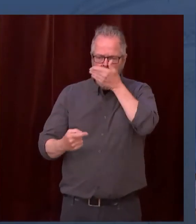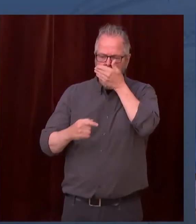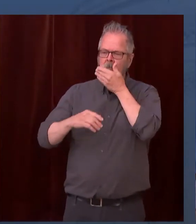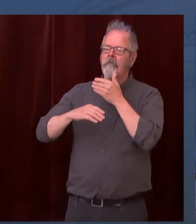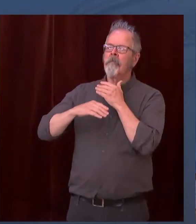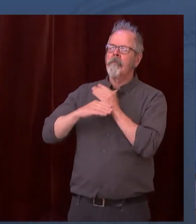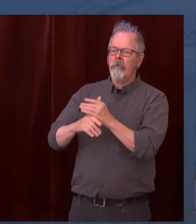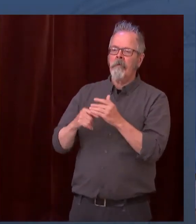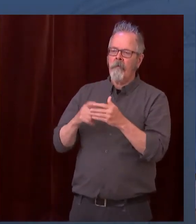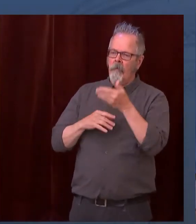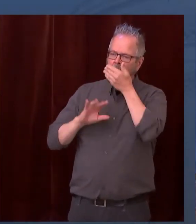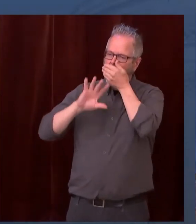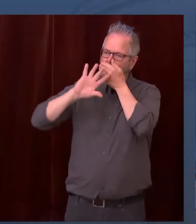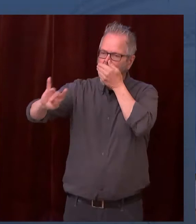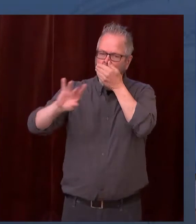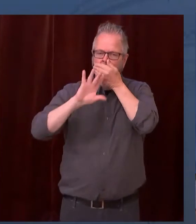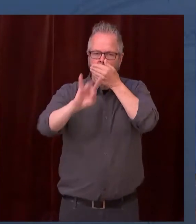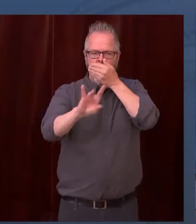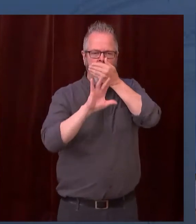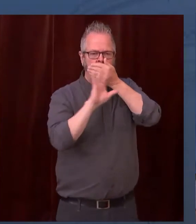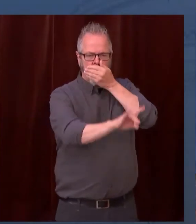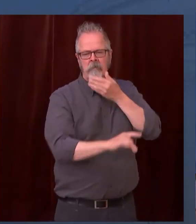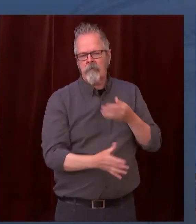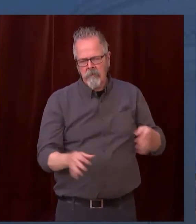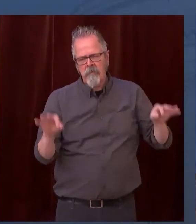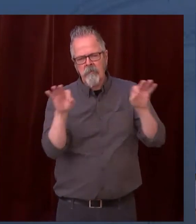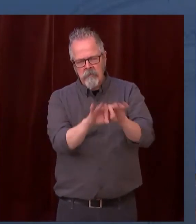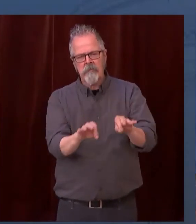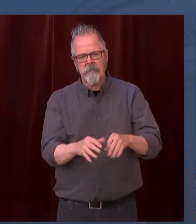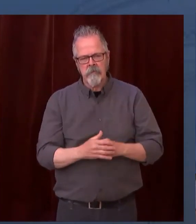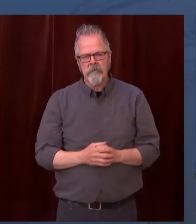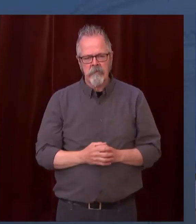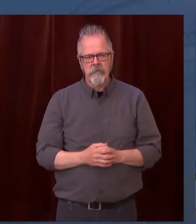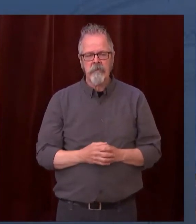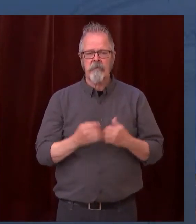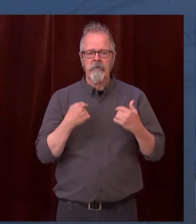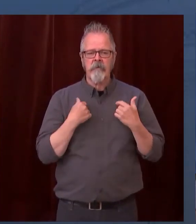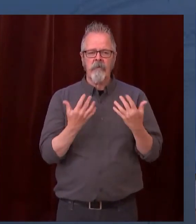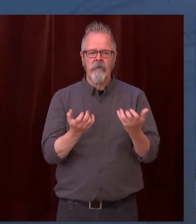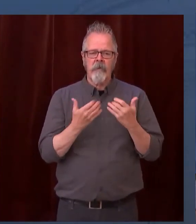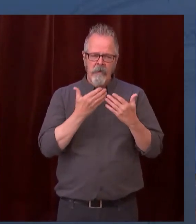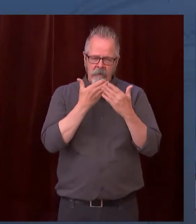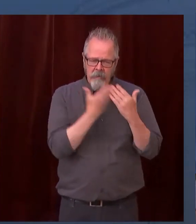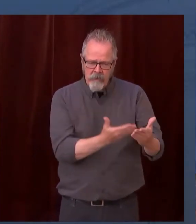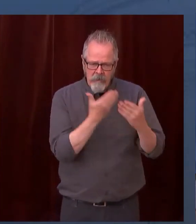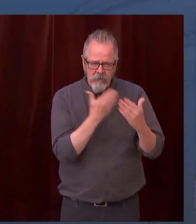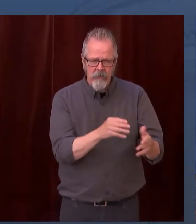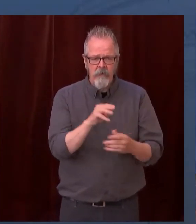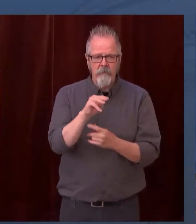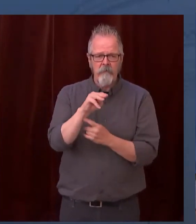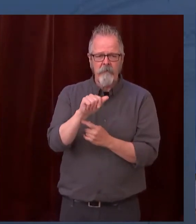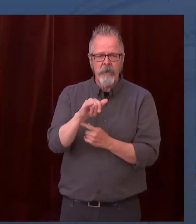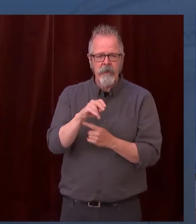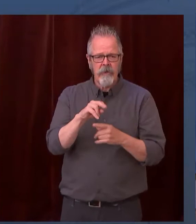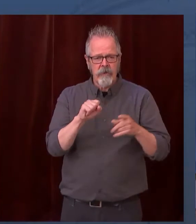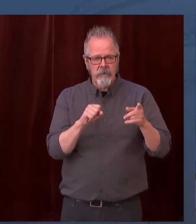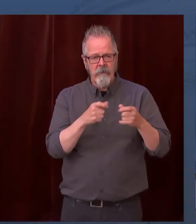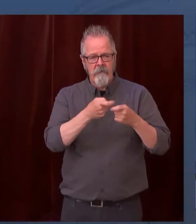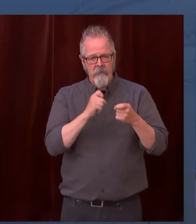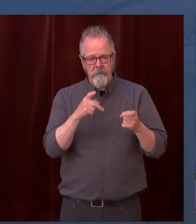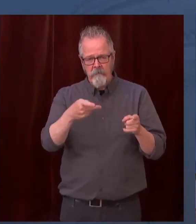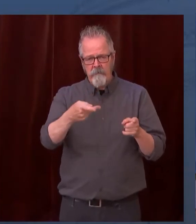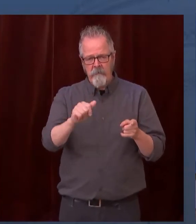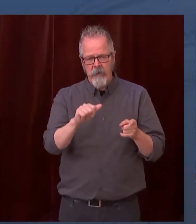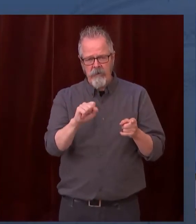Pasco, Mayor Ryan Luxon of Richland, Commissioner Brad Peck of Franklin County that I had good discussions with, and they were